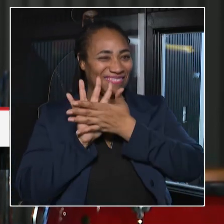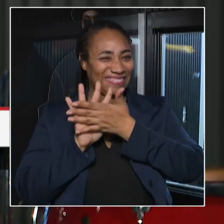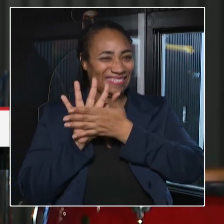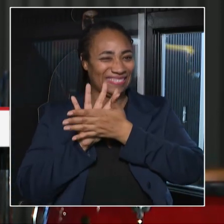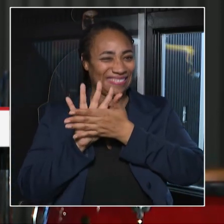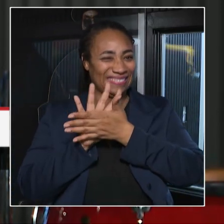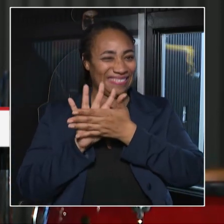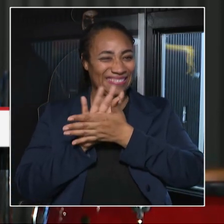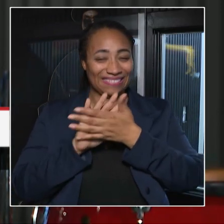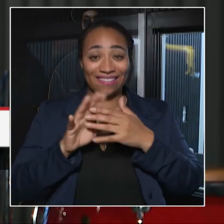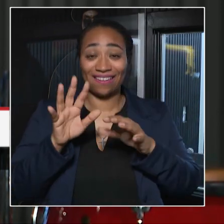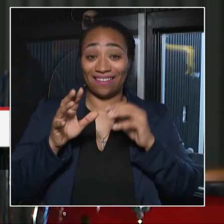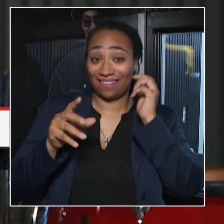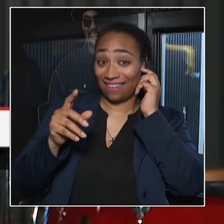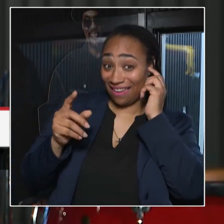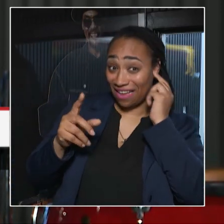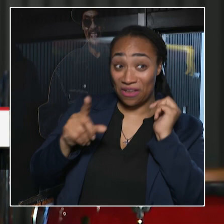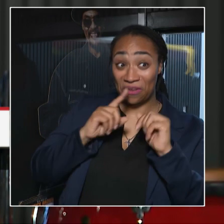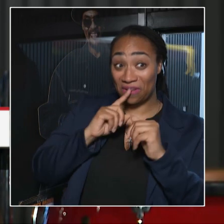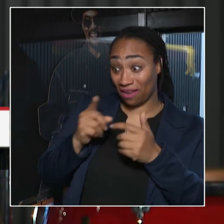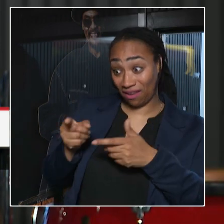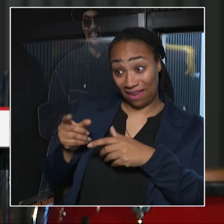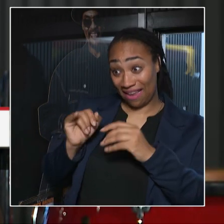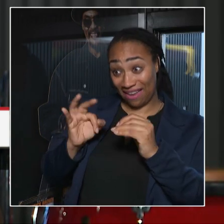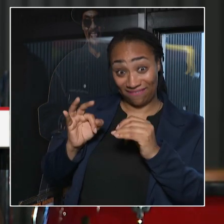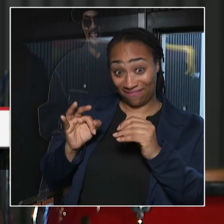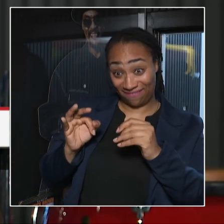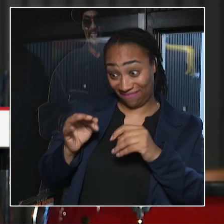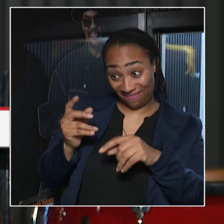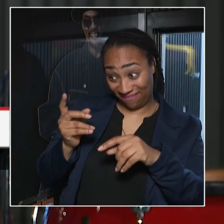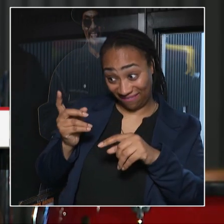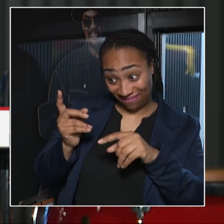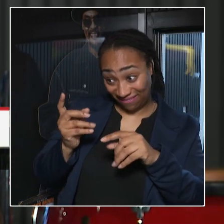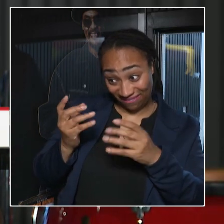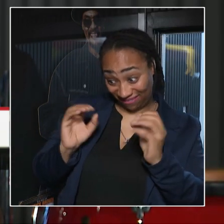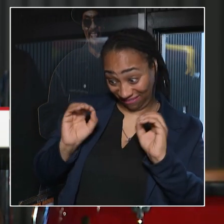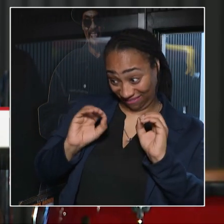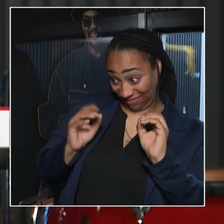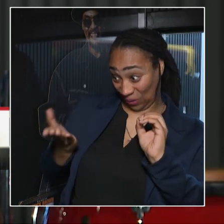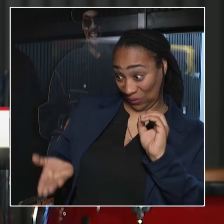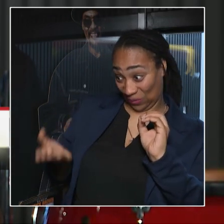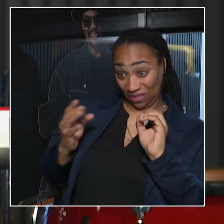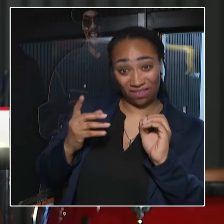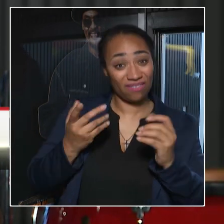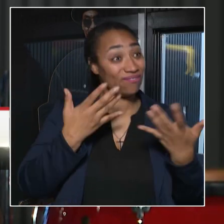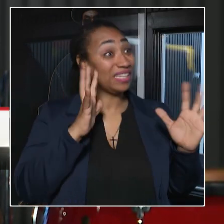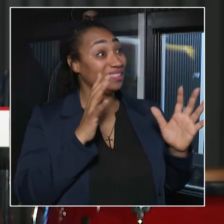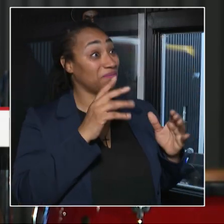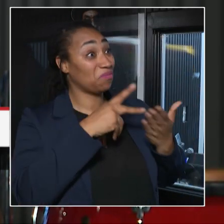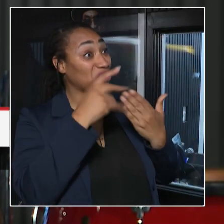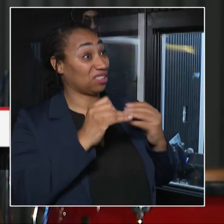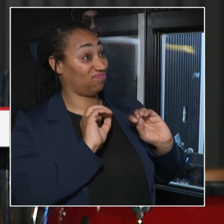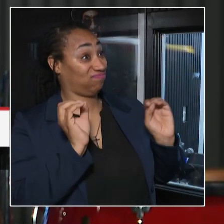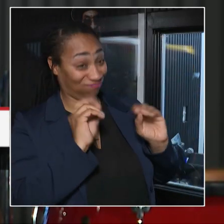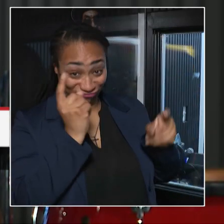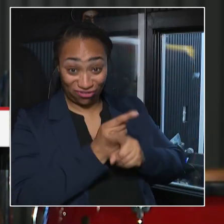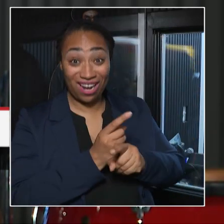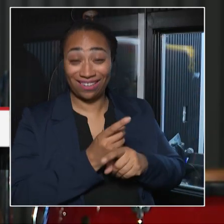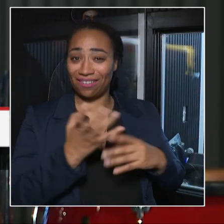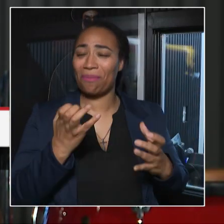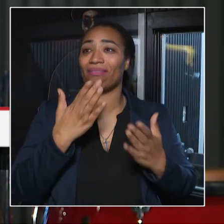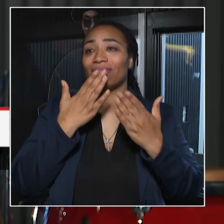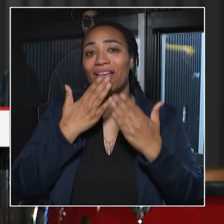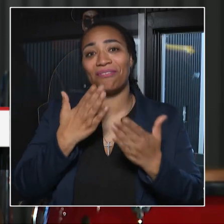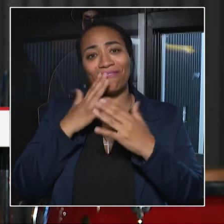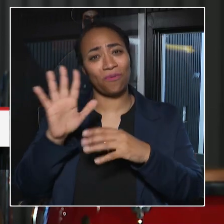we wouldn't have got through this project. And I just want to thank you, brother, for sticking with us and helping us get through this project, because when you do